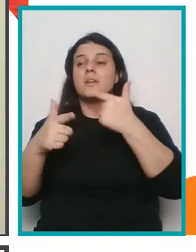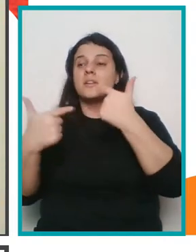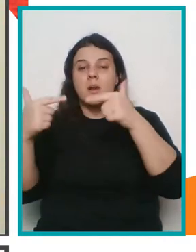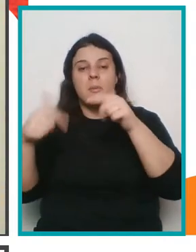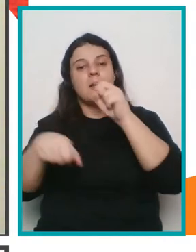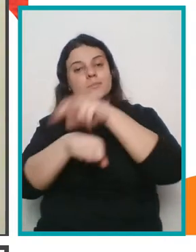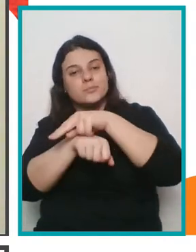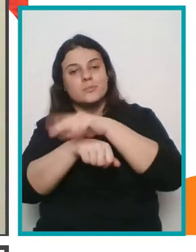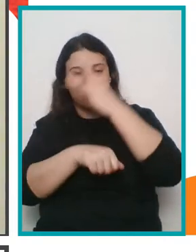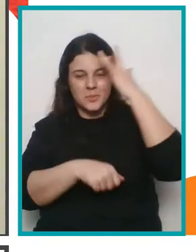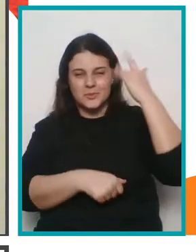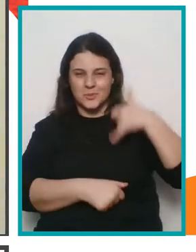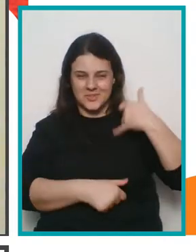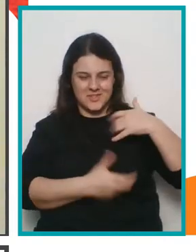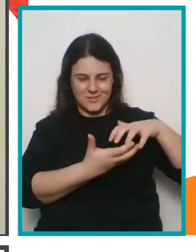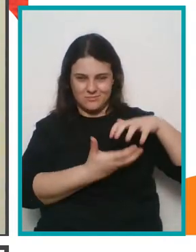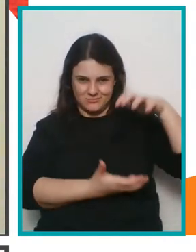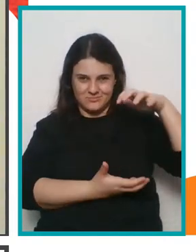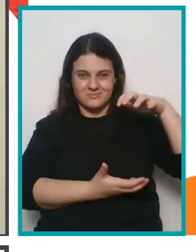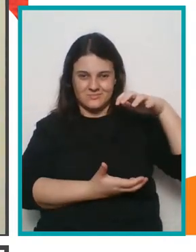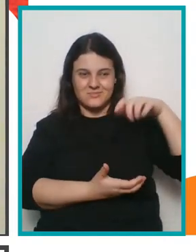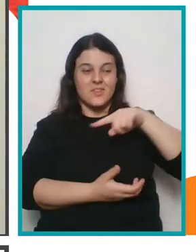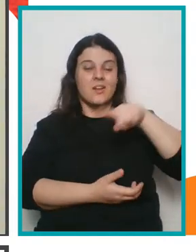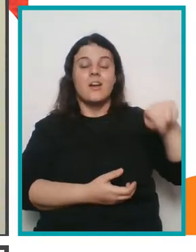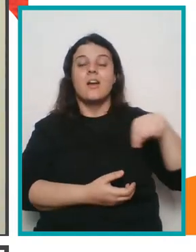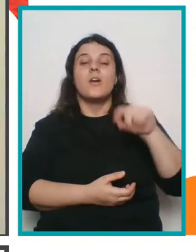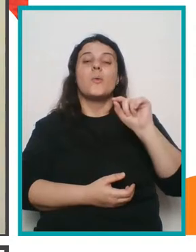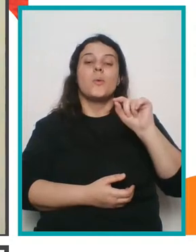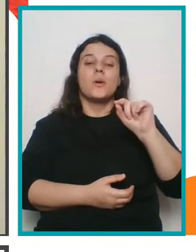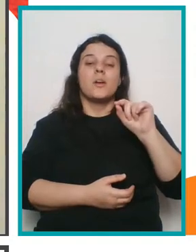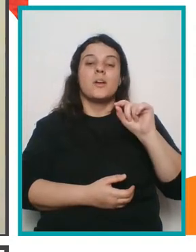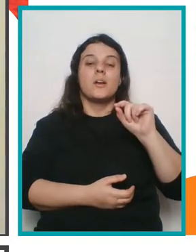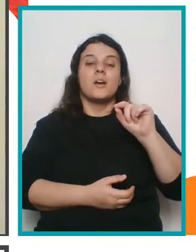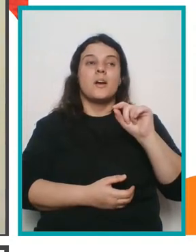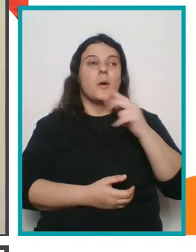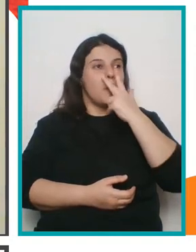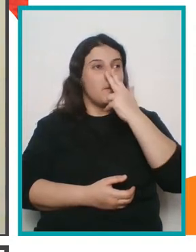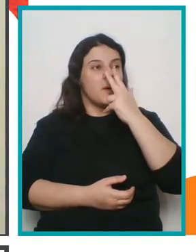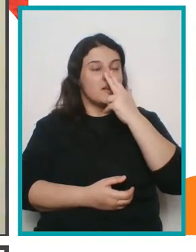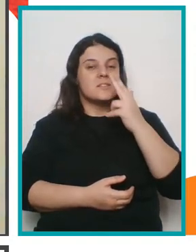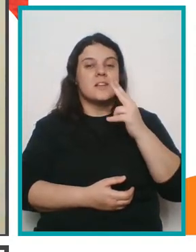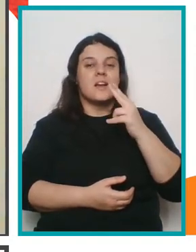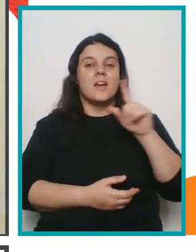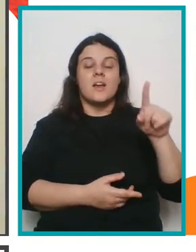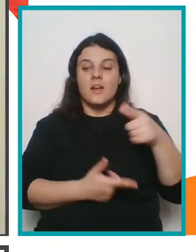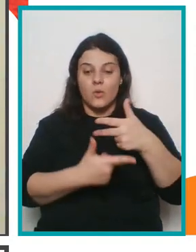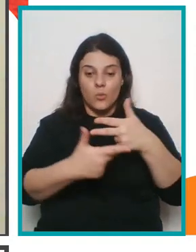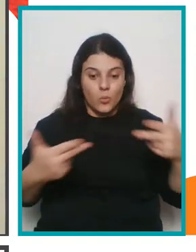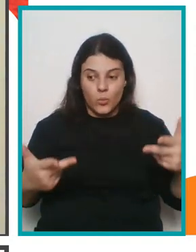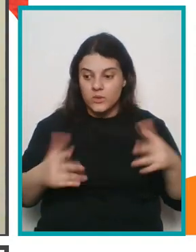top priority for the citizens and for the leaders as well.